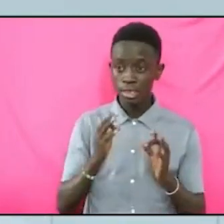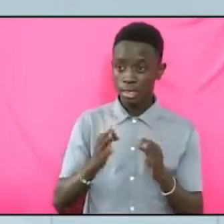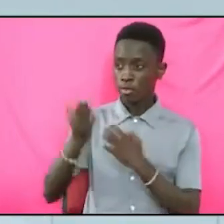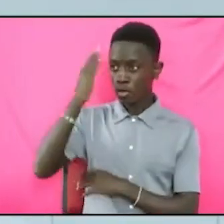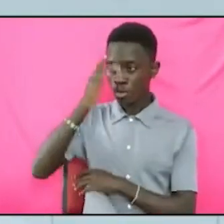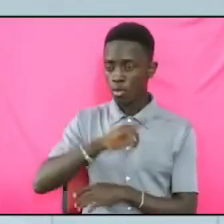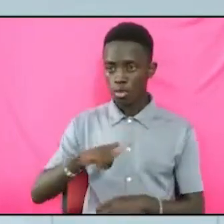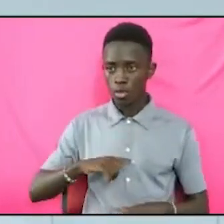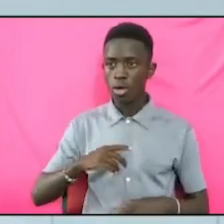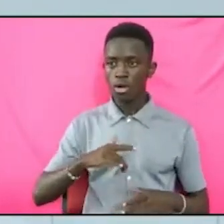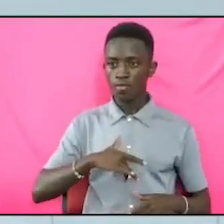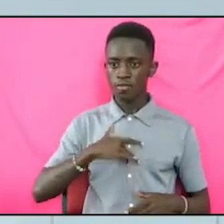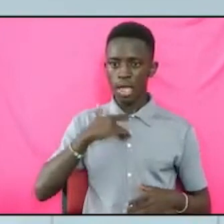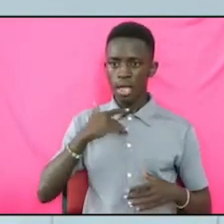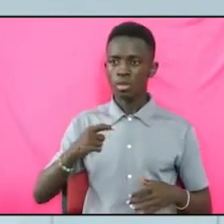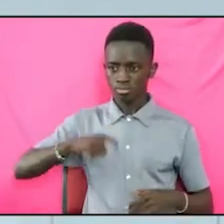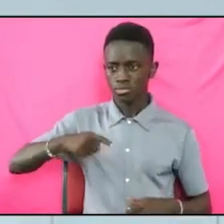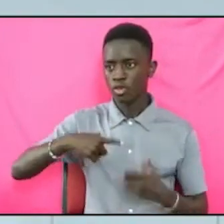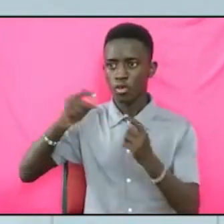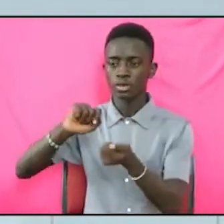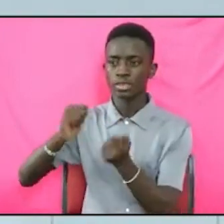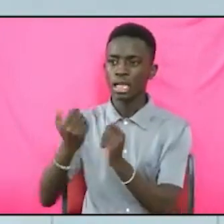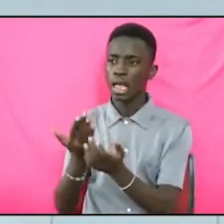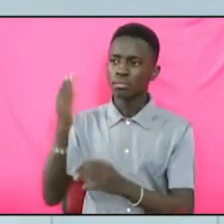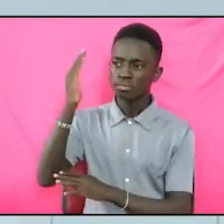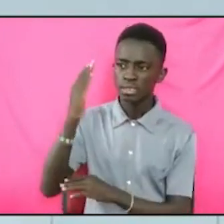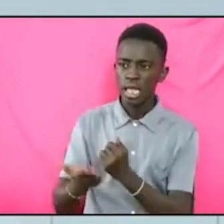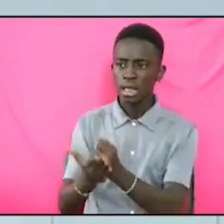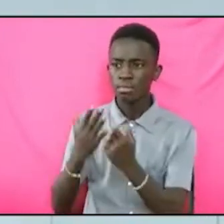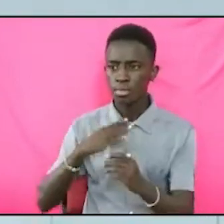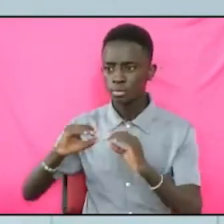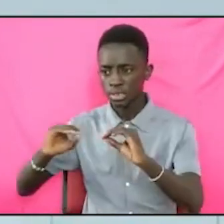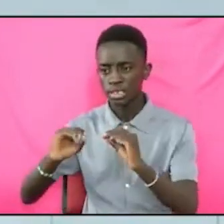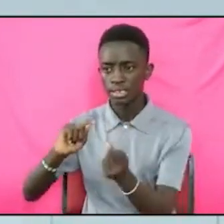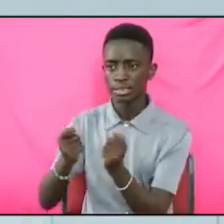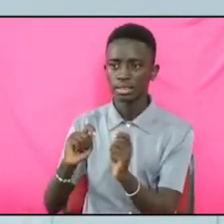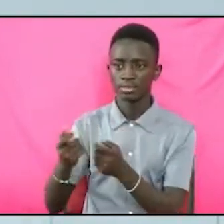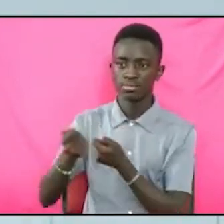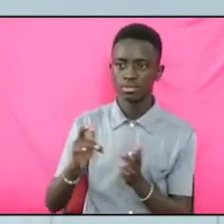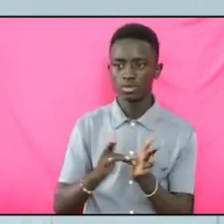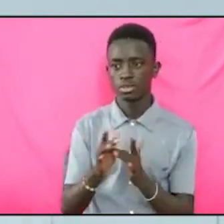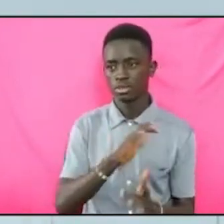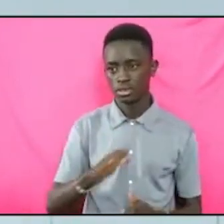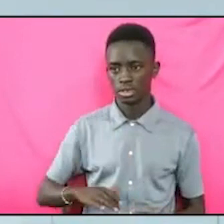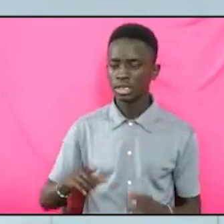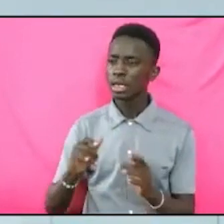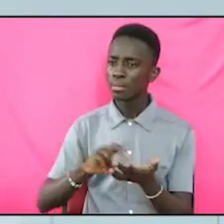Some conflicts that we experience today, even in families or in workstations, just show us one